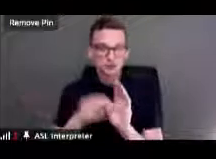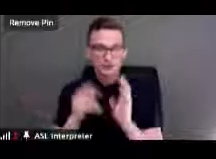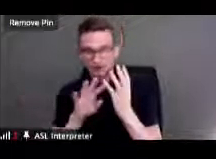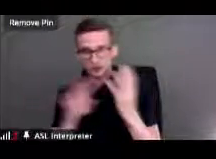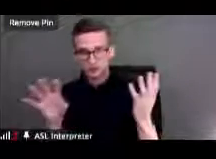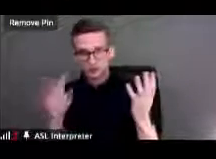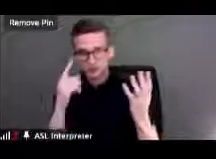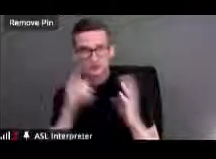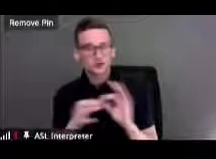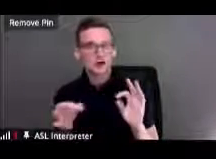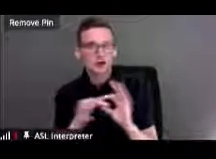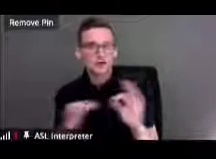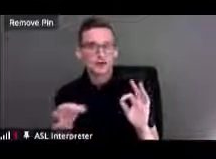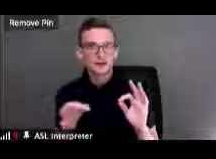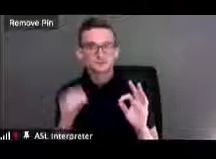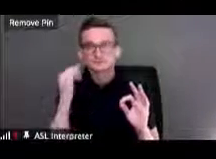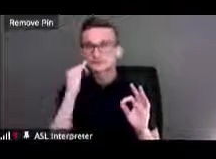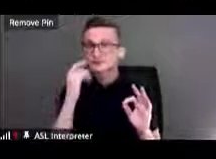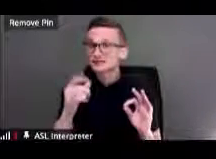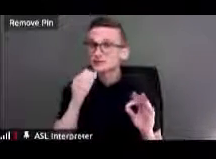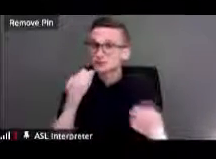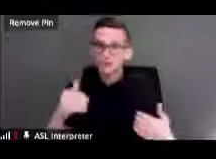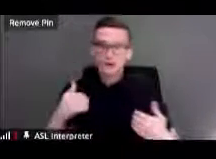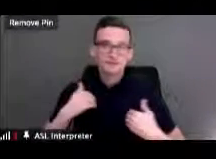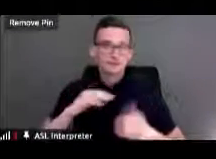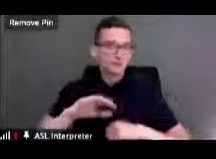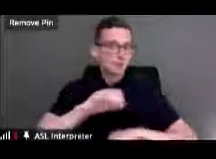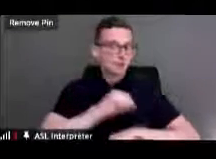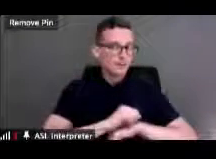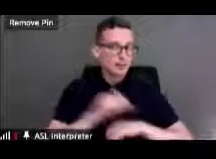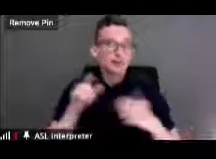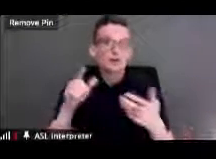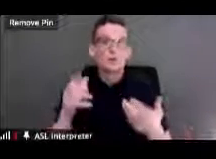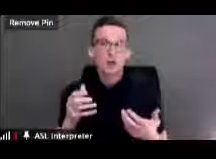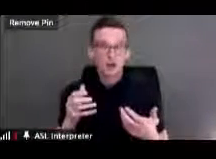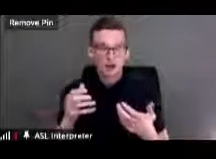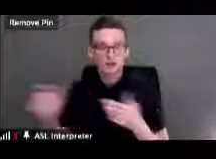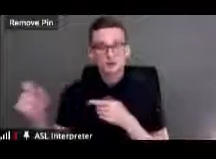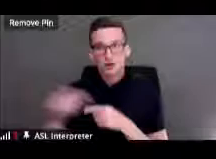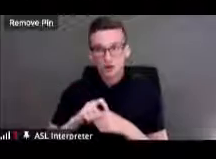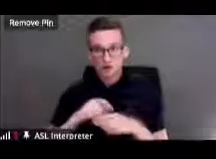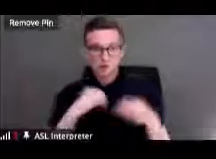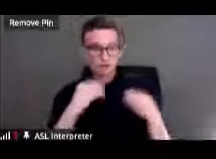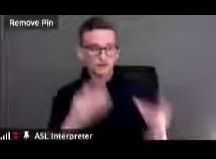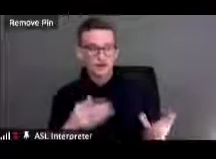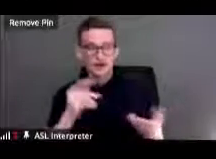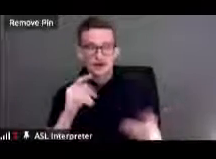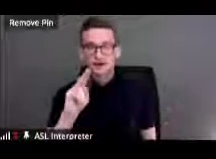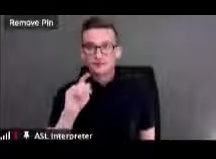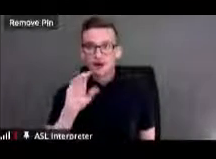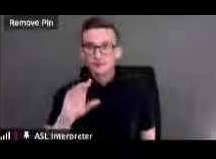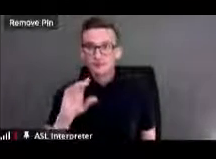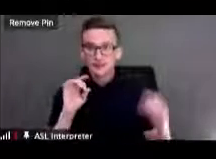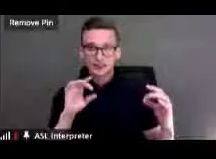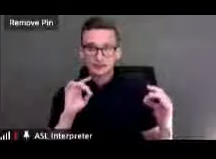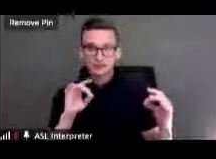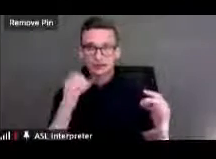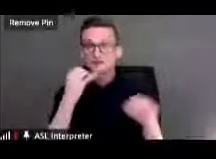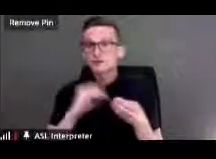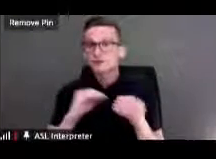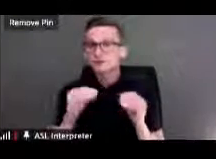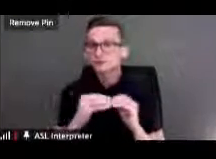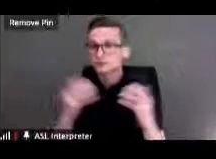speak. If you do not have an appointment and wish to call in to provide public input, the number